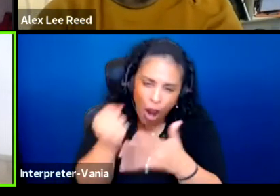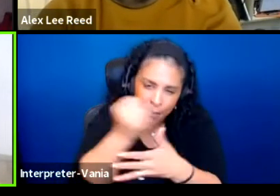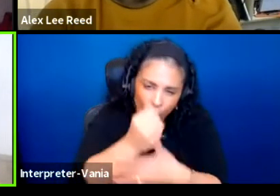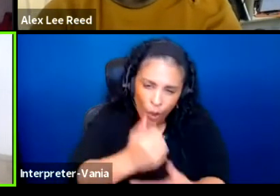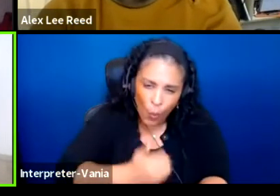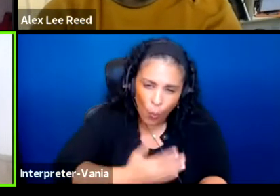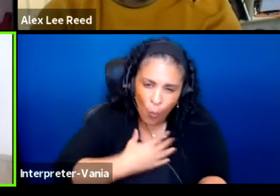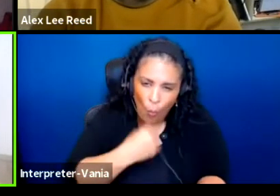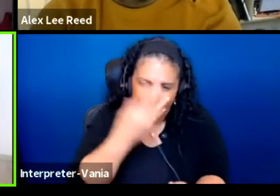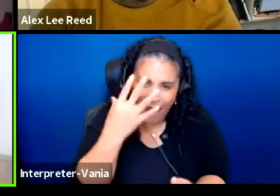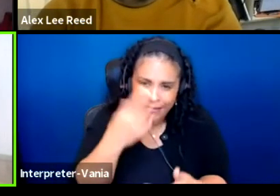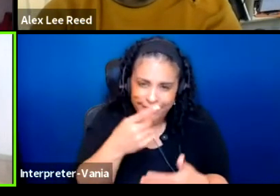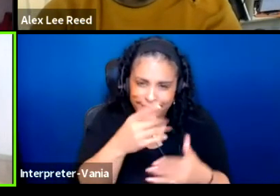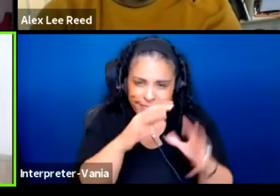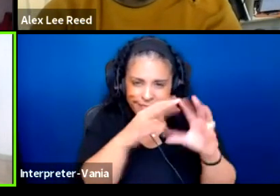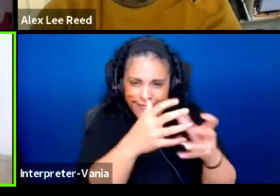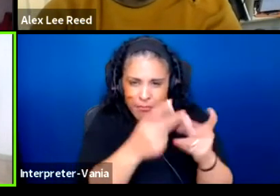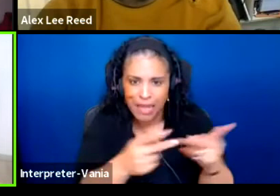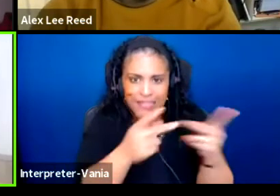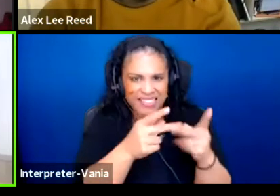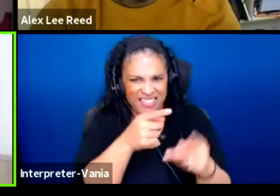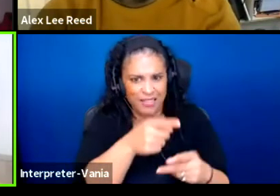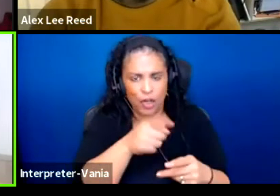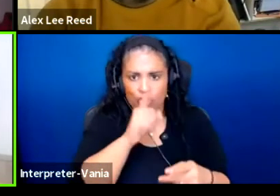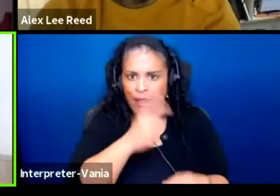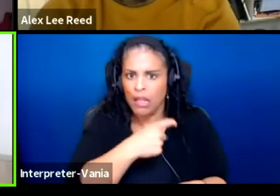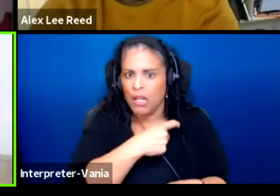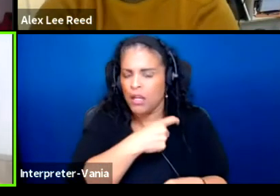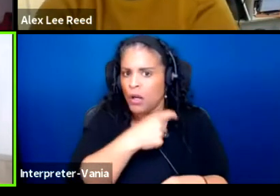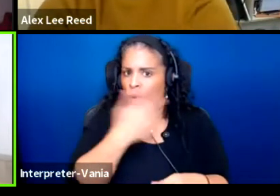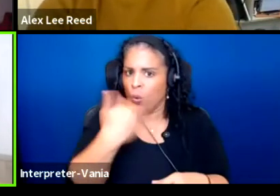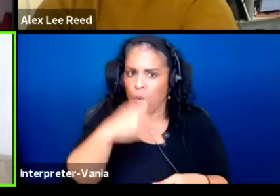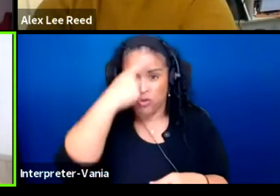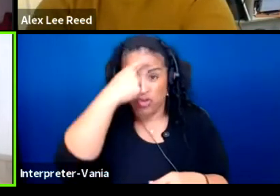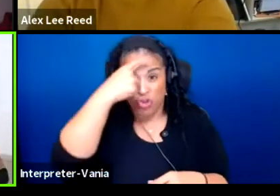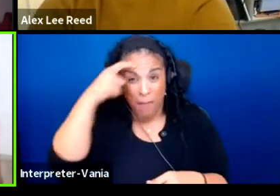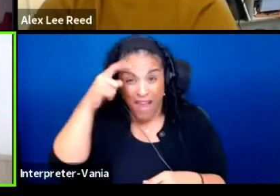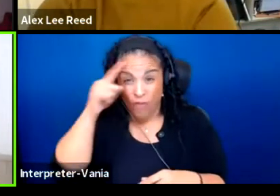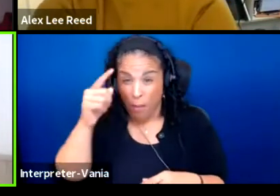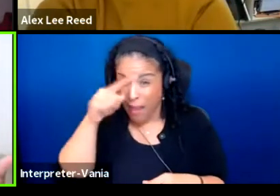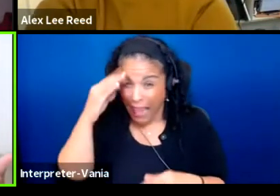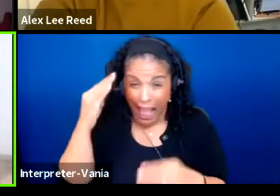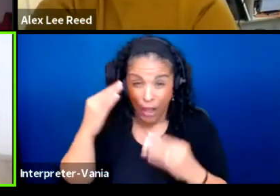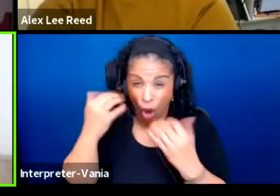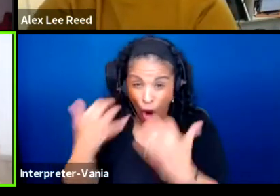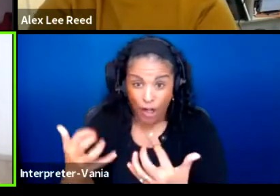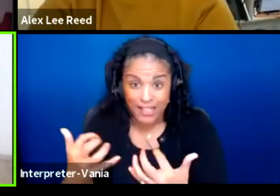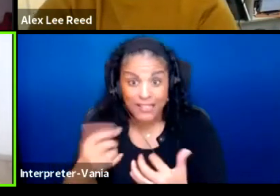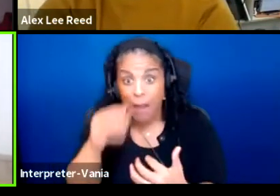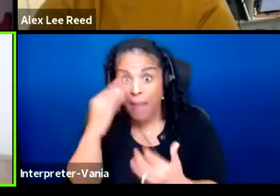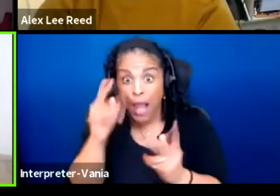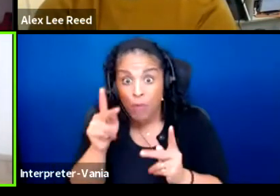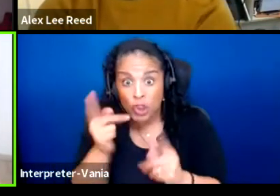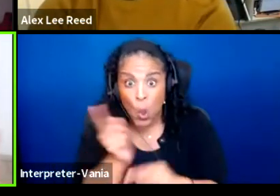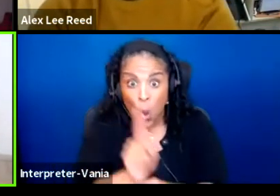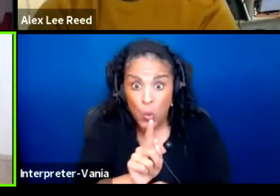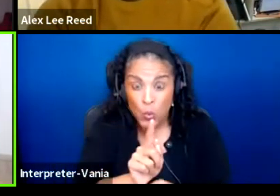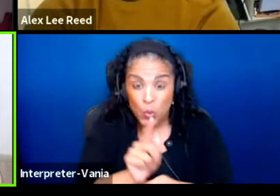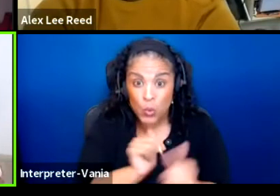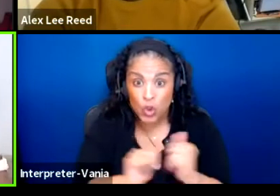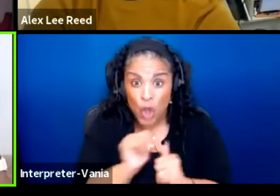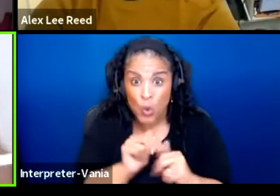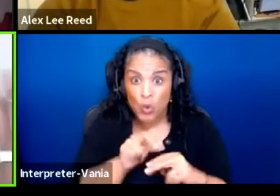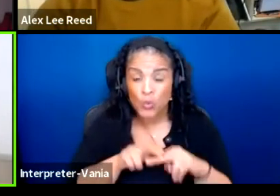a lot of times are very traumatic for Black audiences. So as a Black person, you go to the show and you sit in there